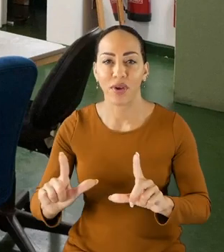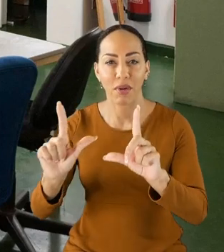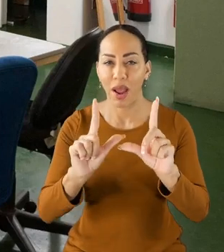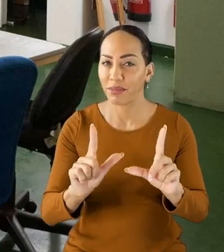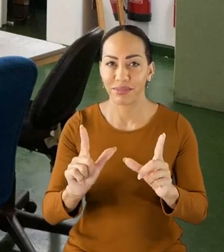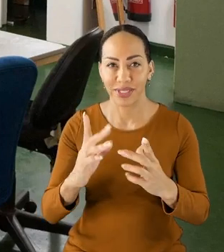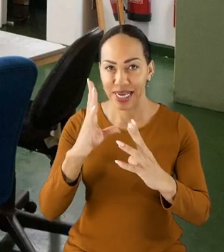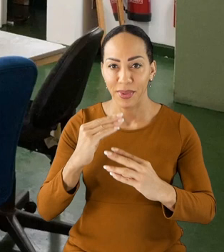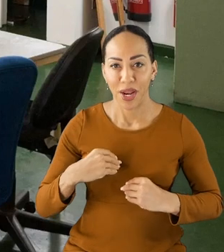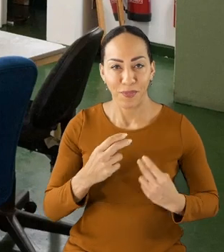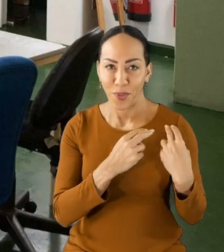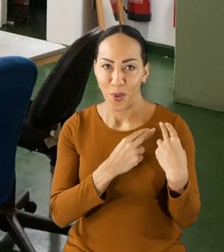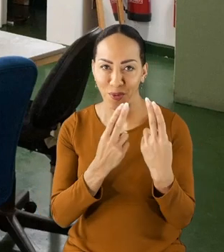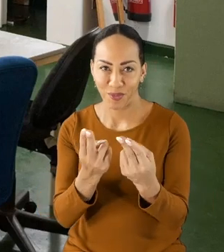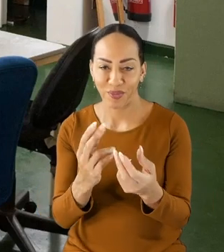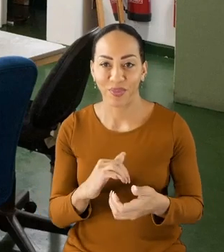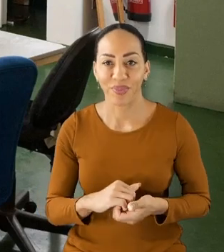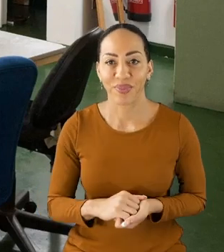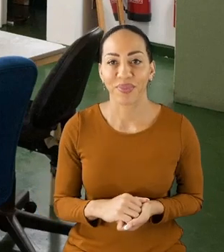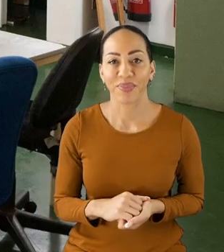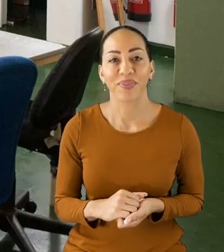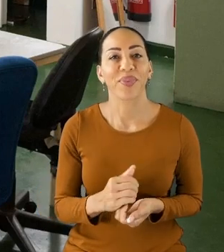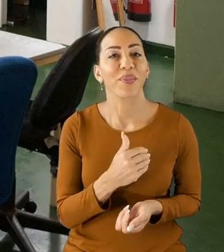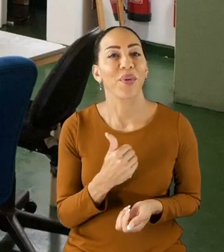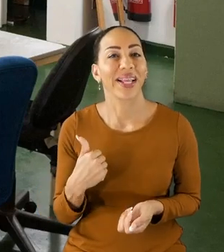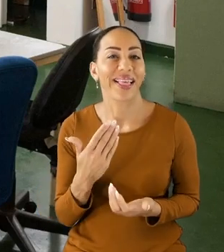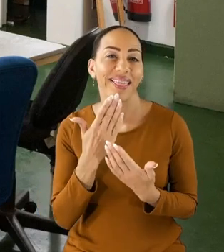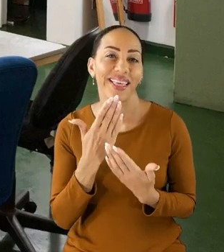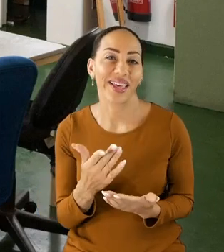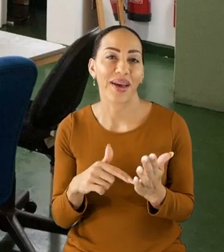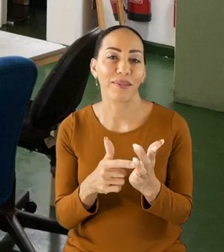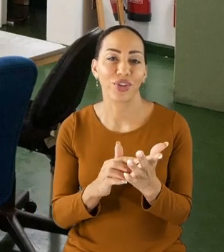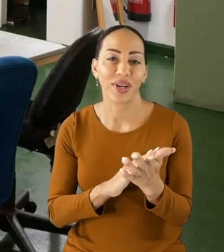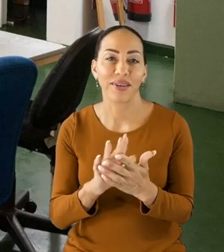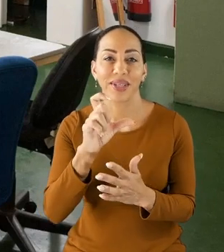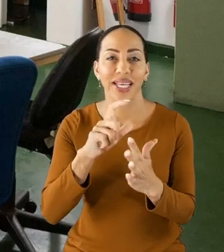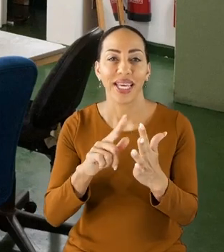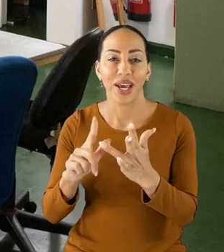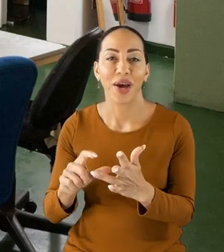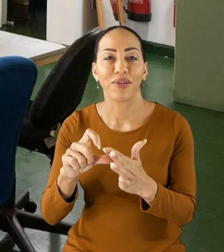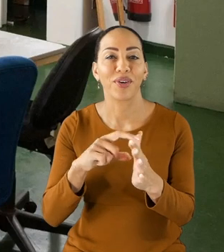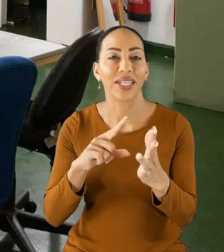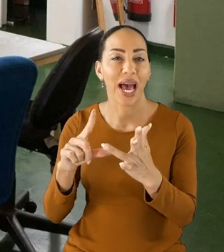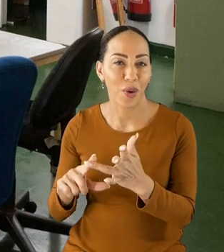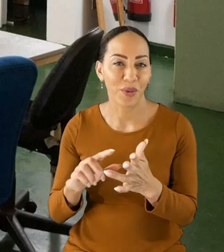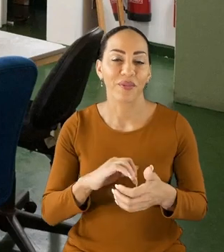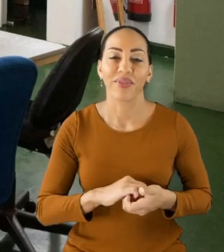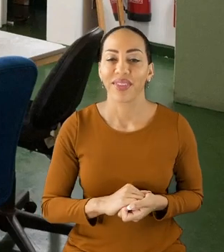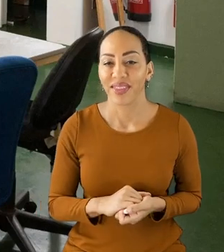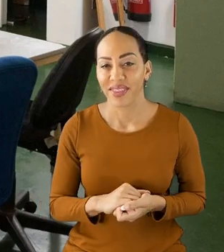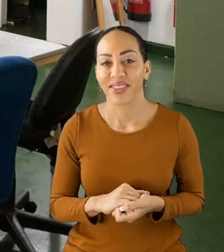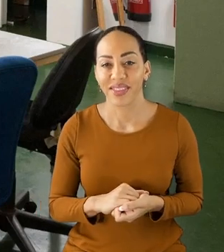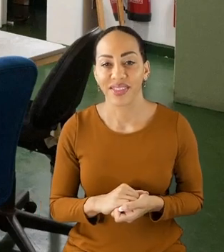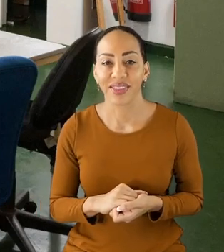here and move around. So please do if you want to. Over to you. Okay. Lovely. Thank you. So yeah, I'm Trish. I'm the Chief Executive of Disability